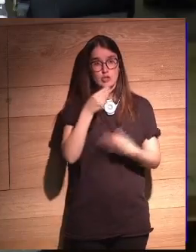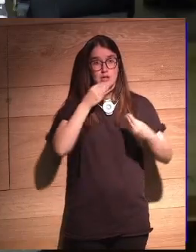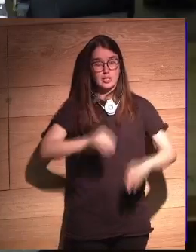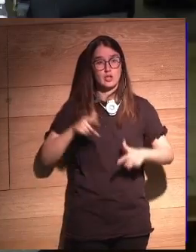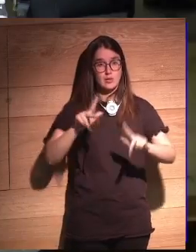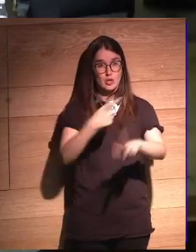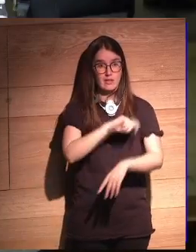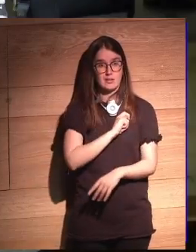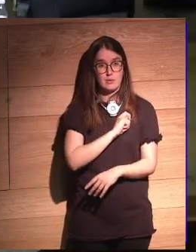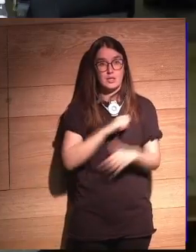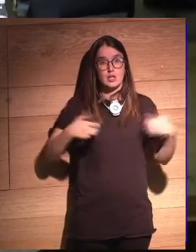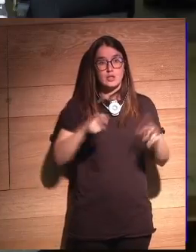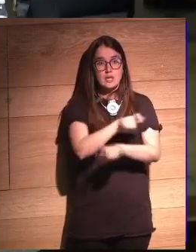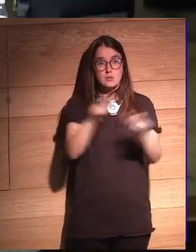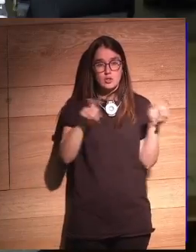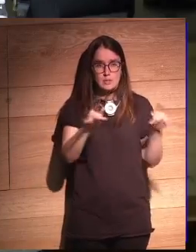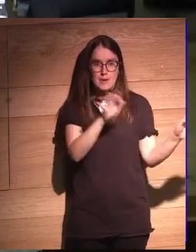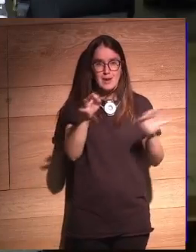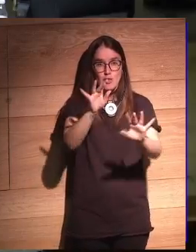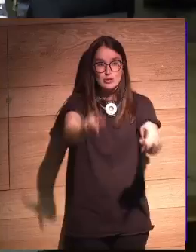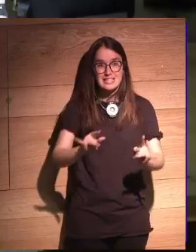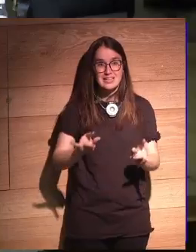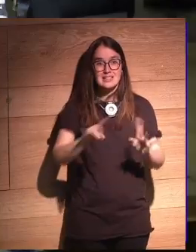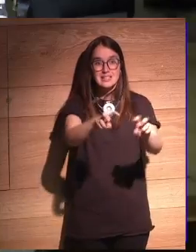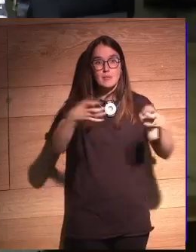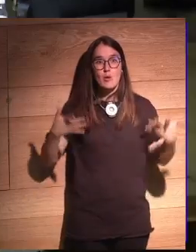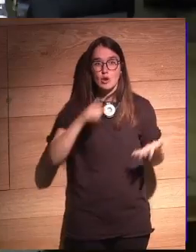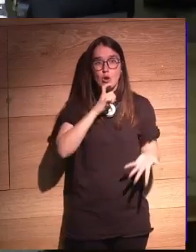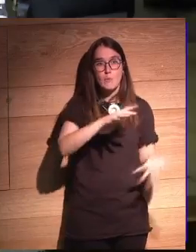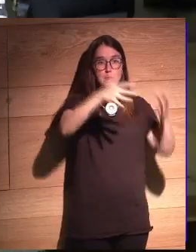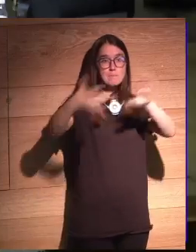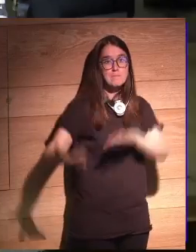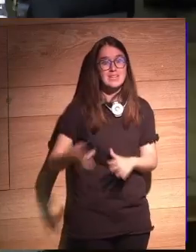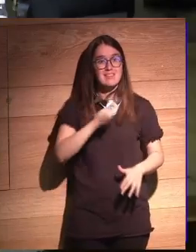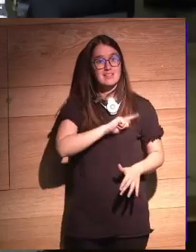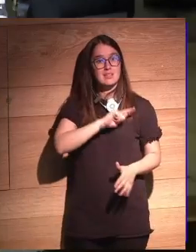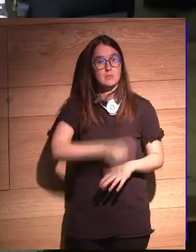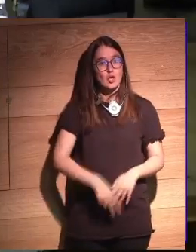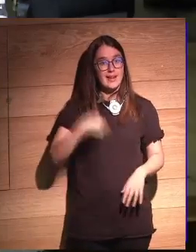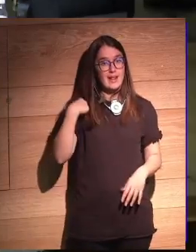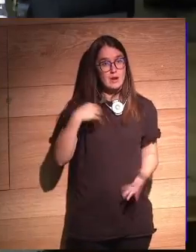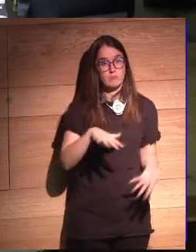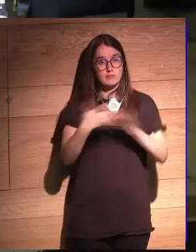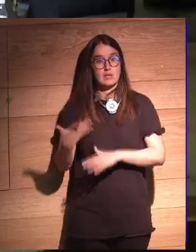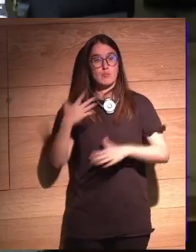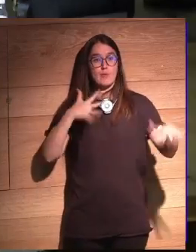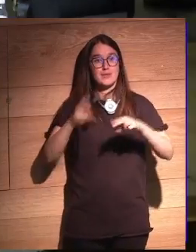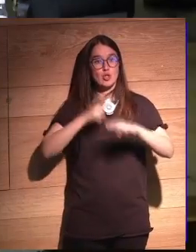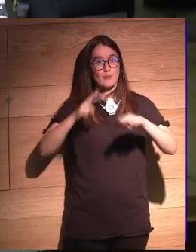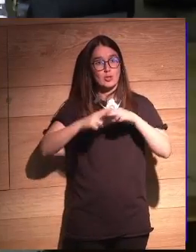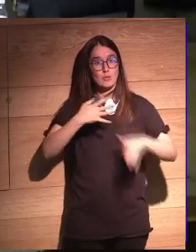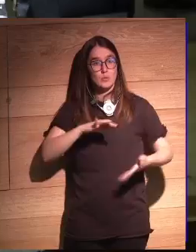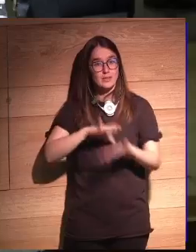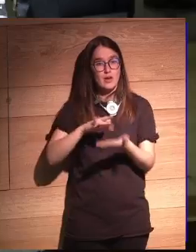has one of the most important backup from the country. So population is ready, but how can we change that feeling